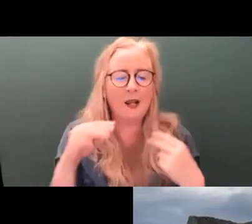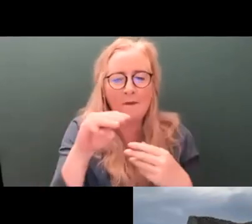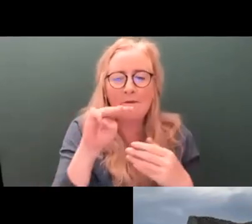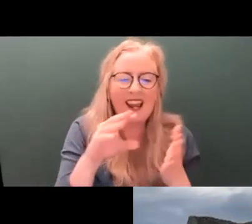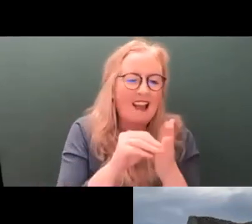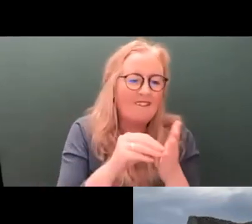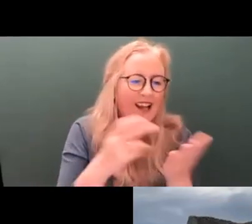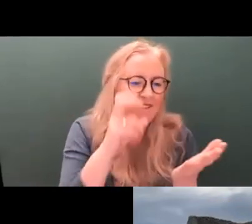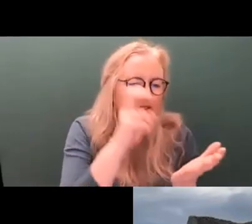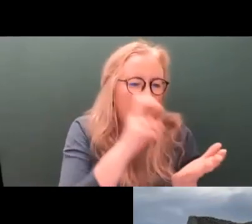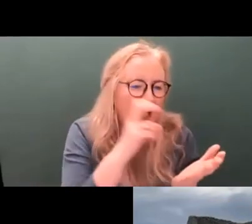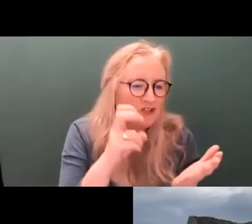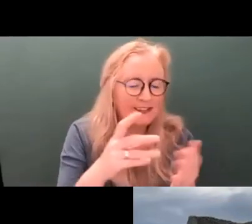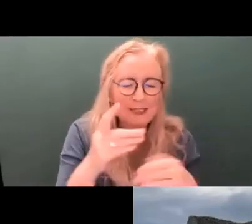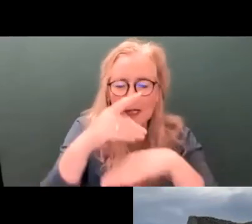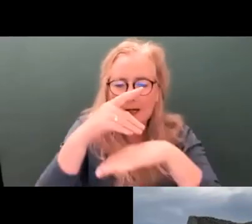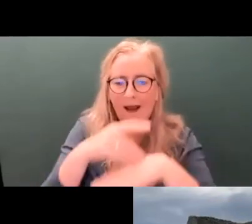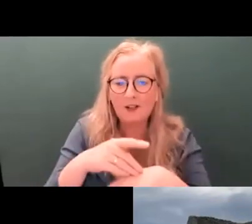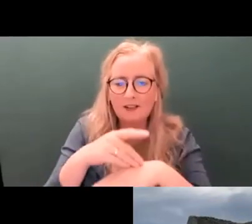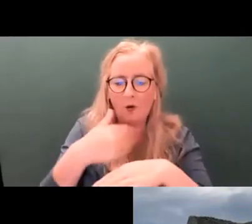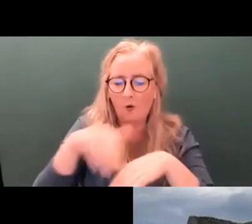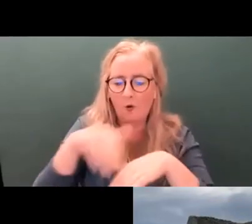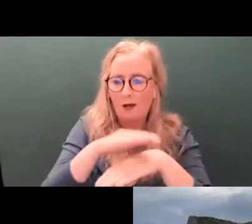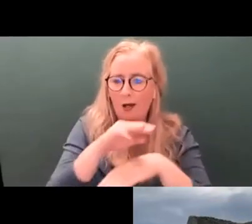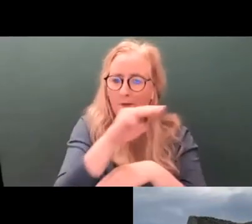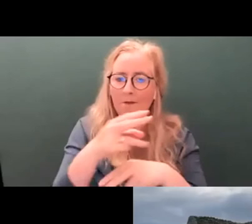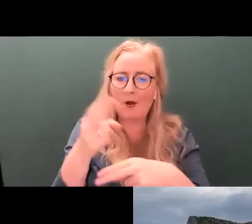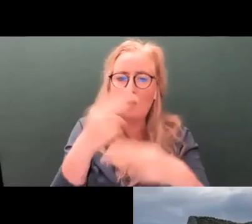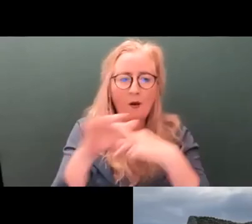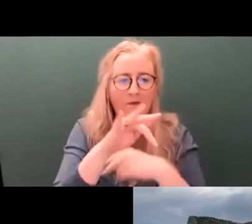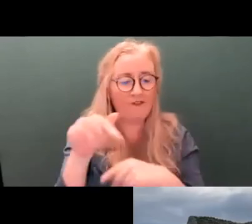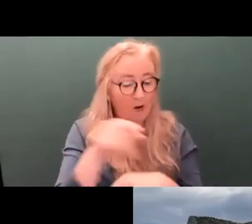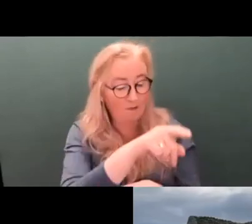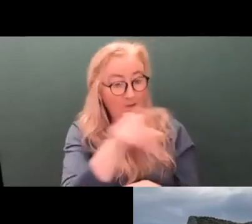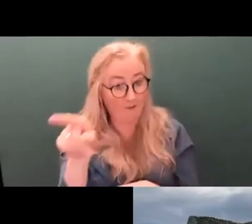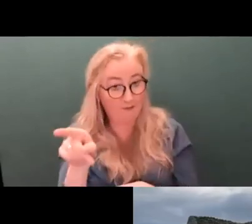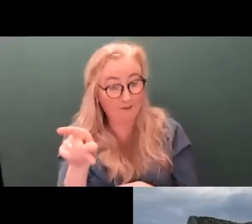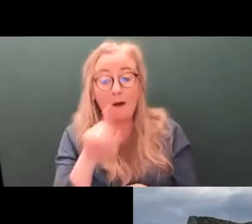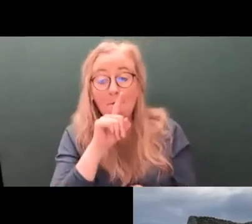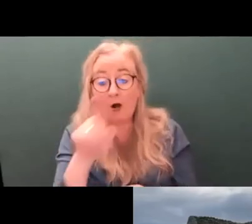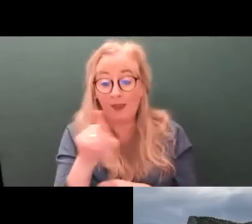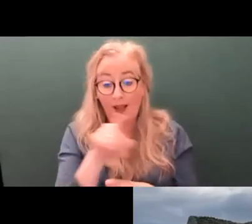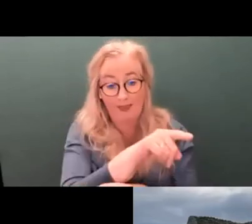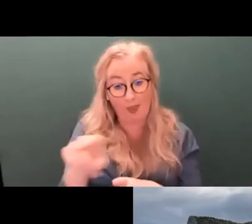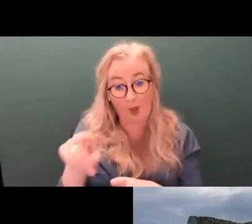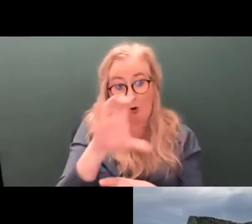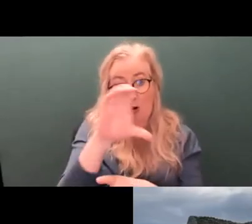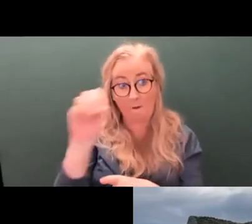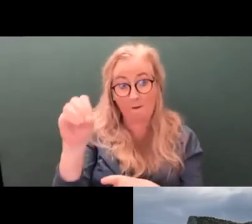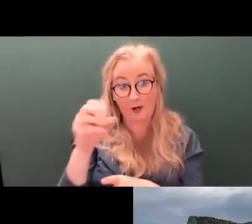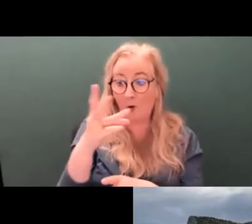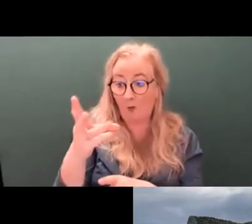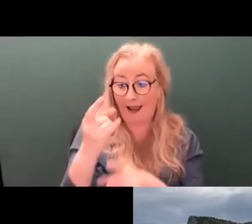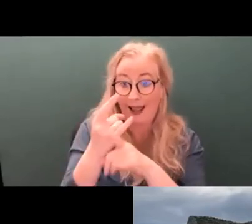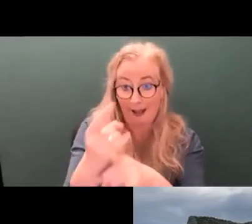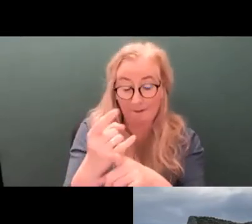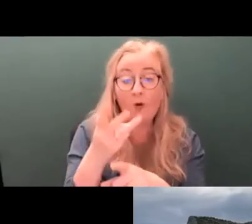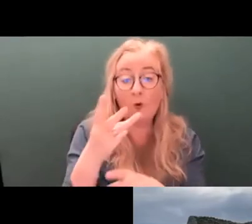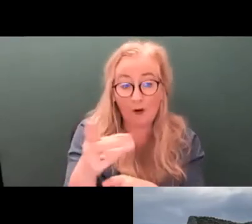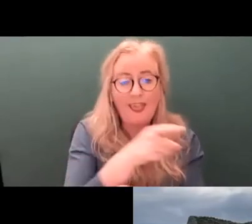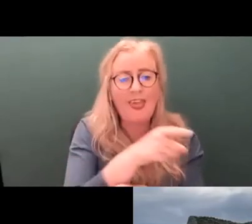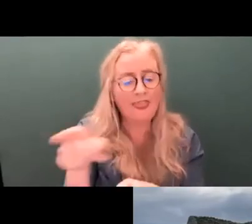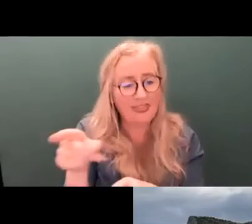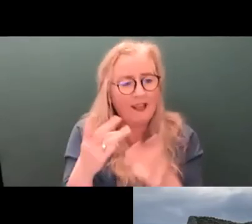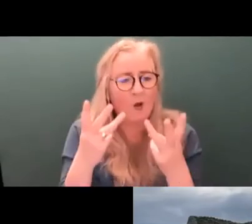like that, depending on where the people are coming from. But yeah, the company will help. They're anxious to to